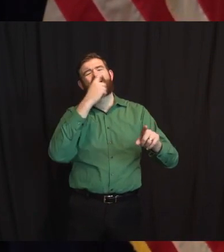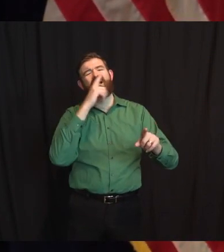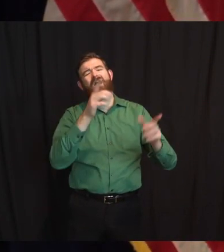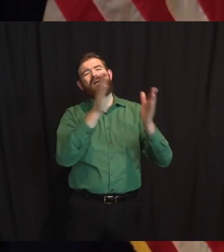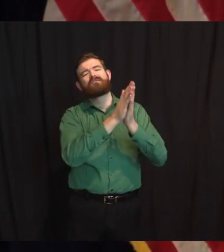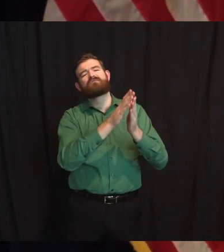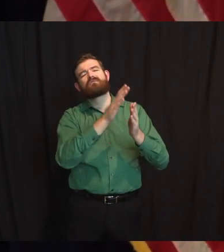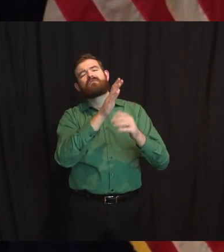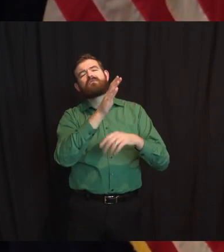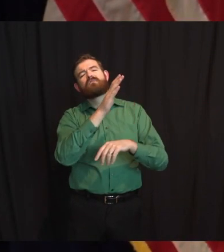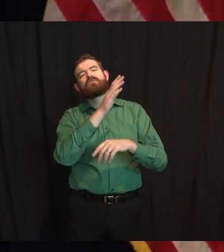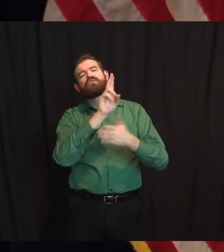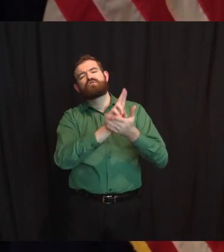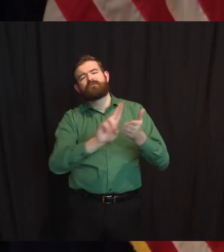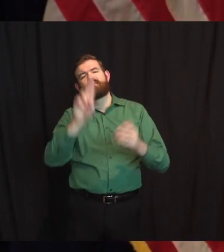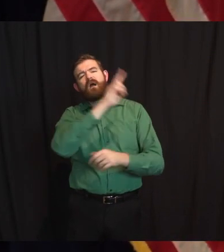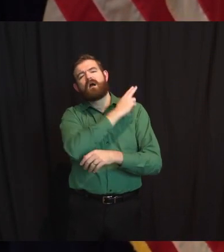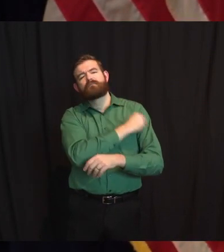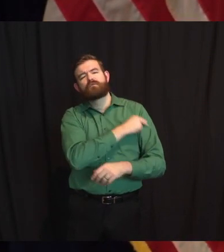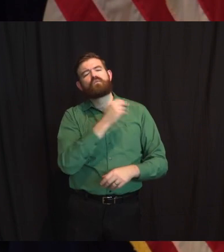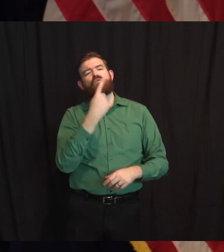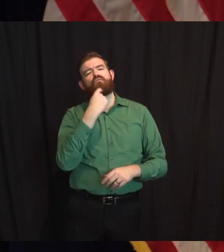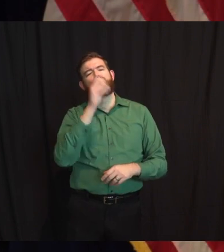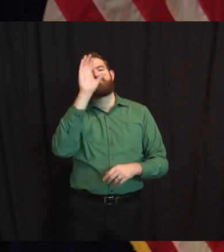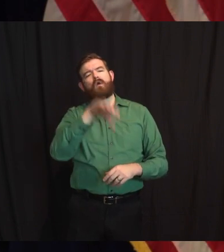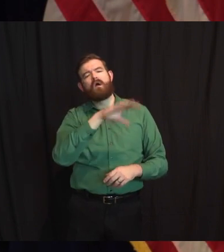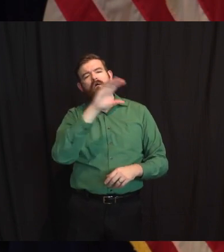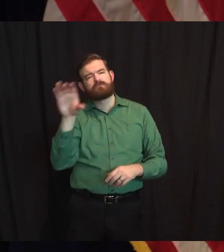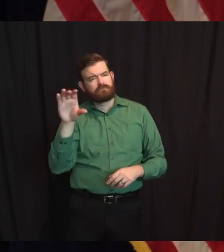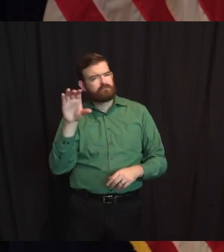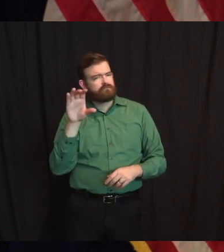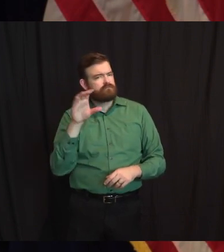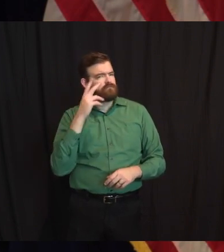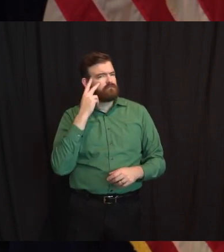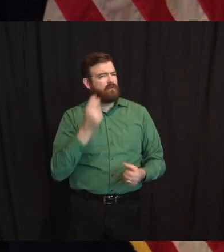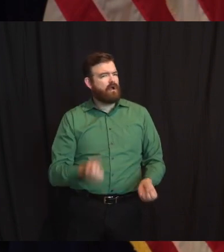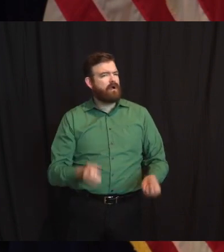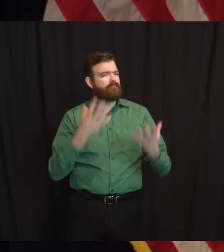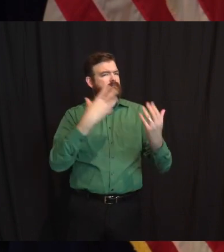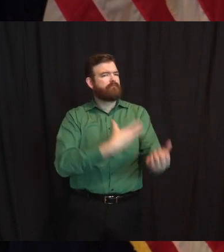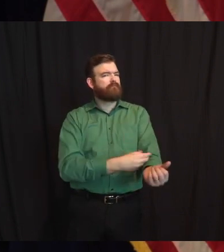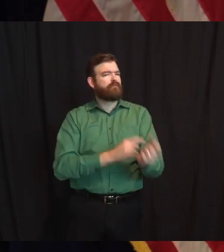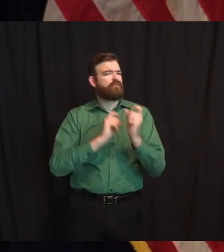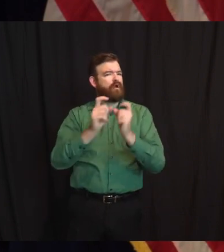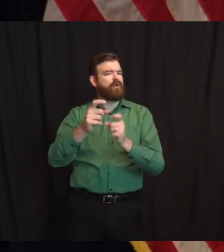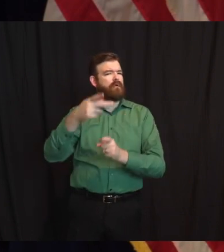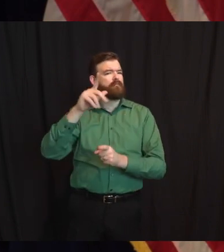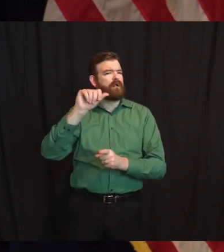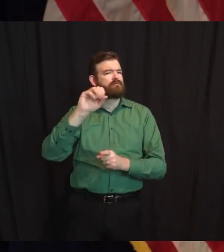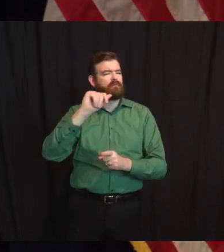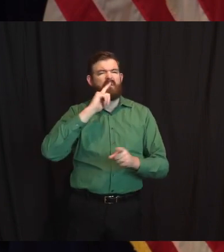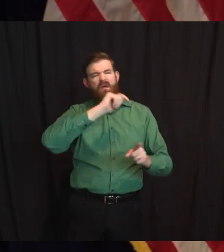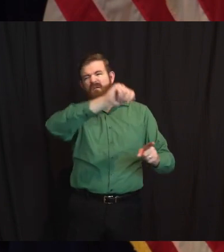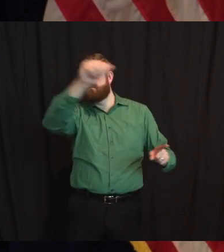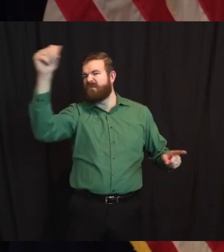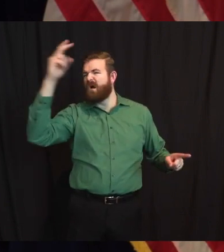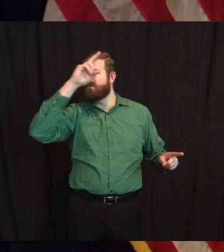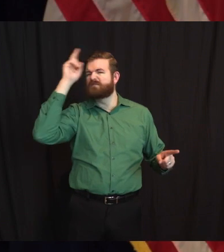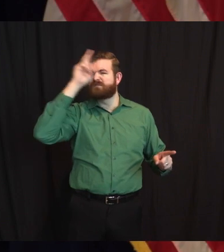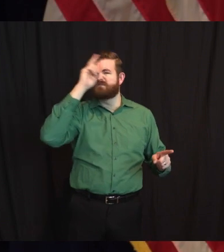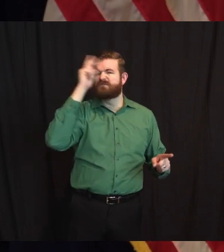that. It's it's happening in other, almost major hospitals are doing it now. It's not just them. Right? Yeah.